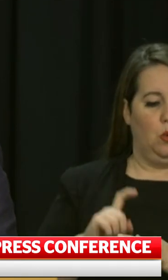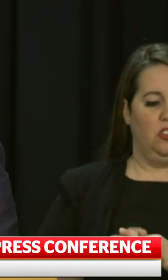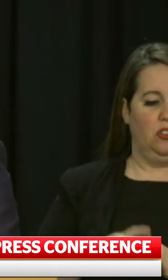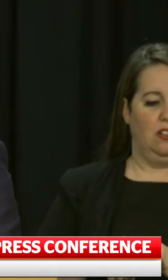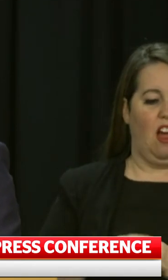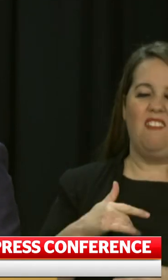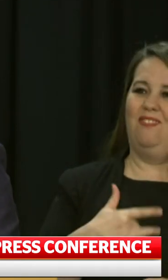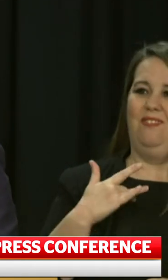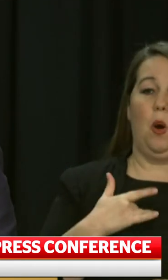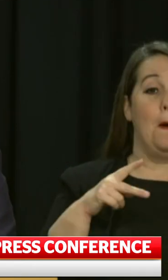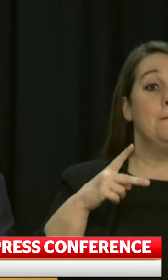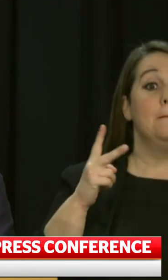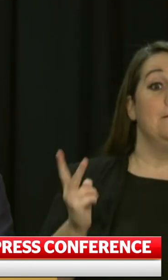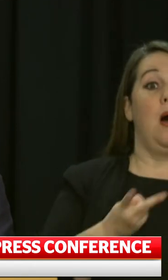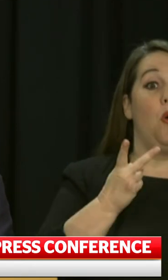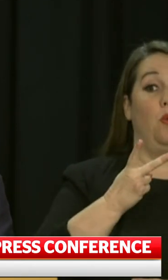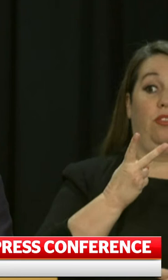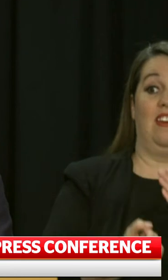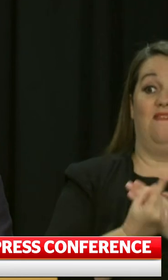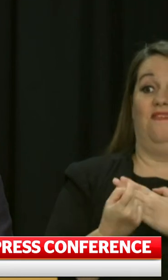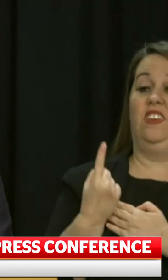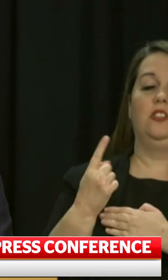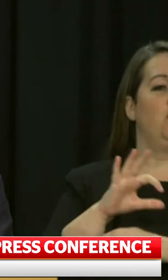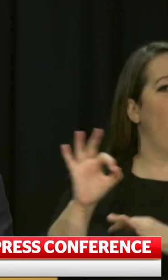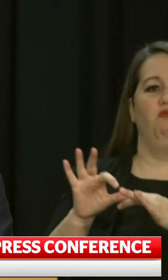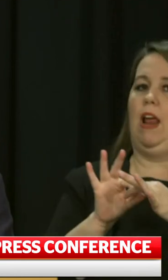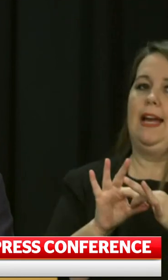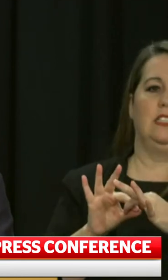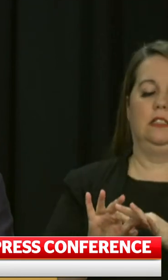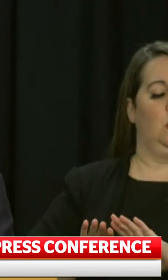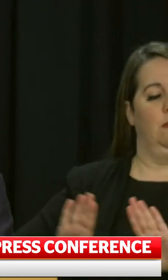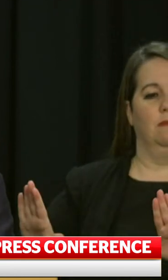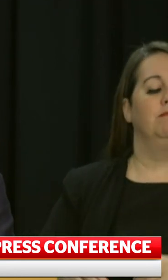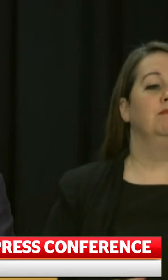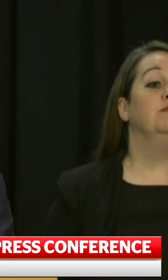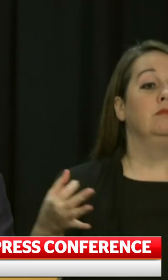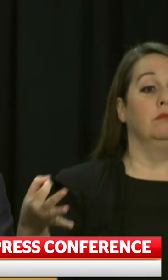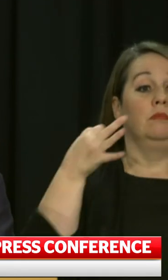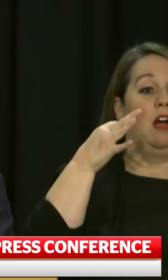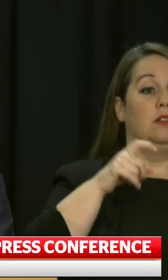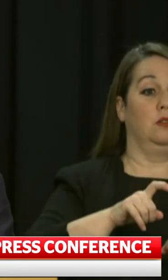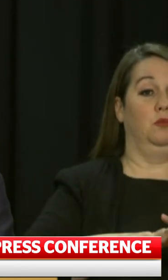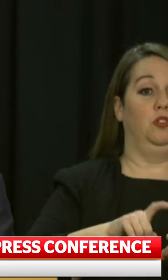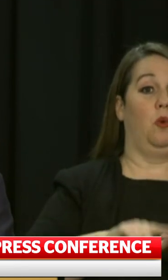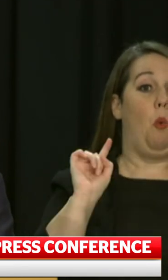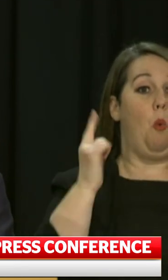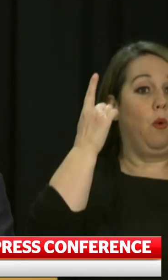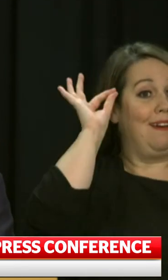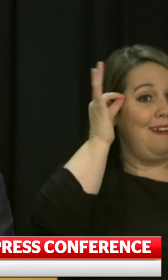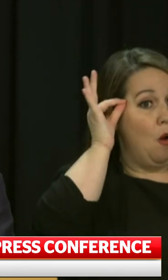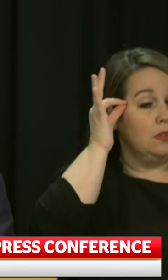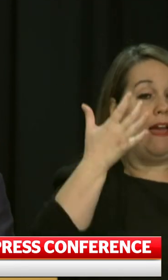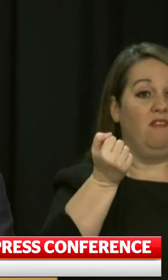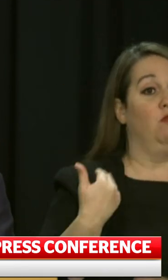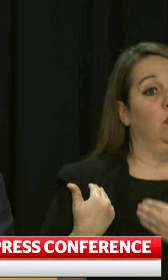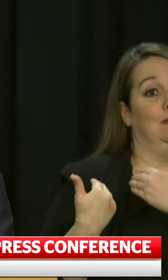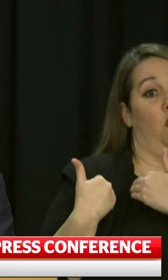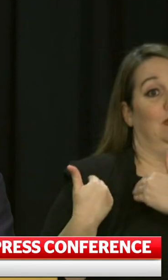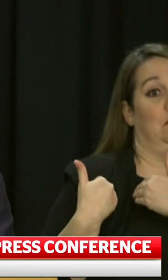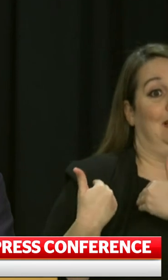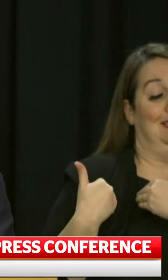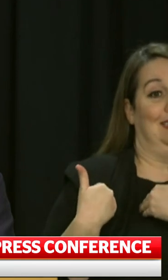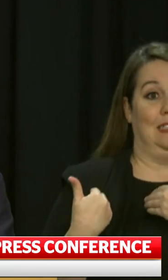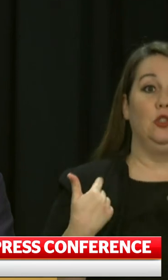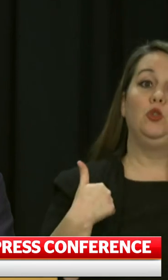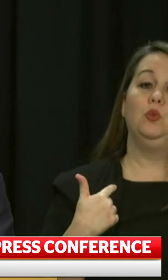events. Prime Minister, Auckland Council says it's got no responsibility for compensation and by its flood-damaged